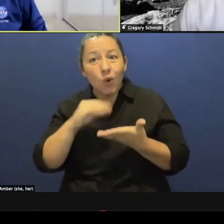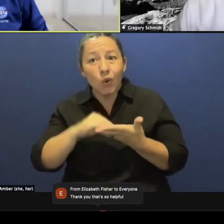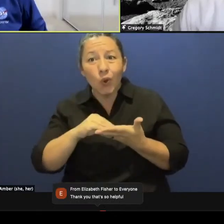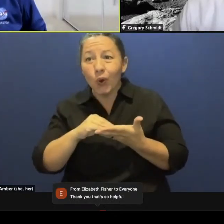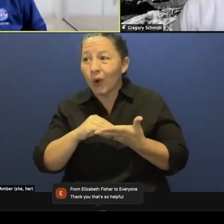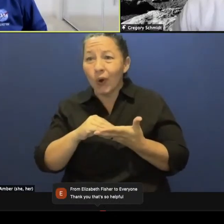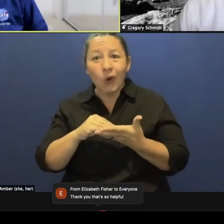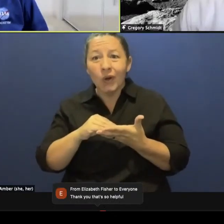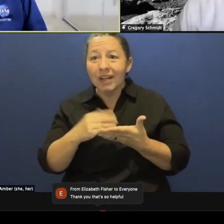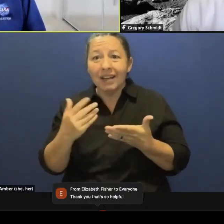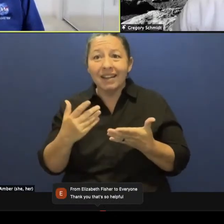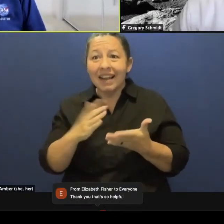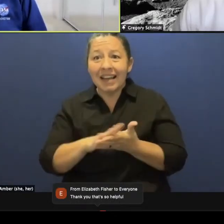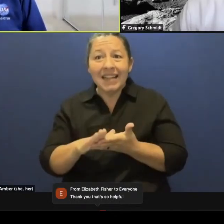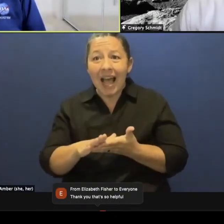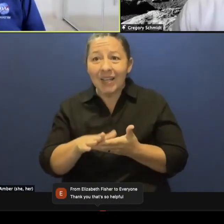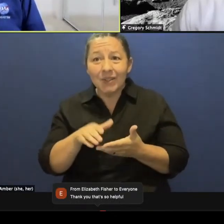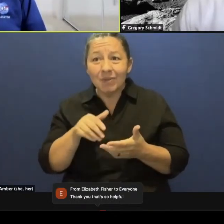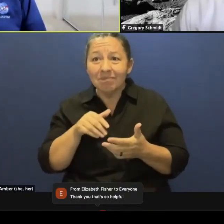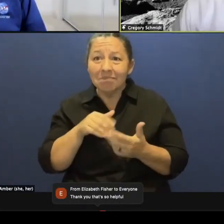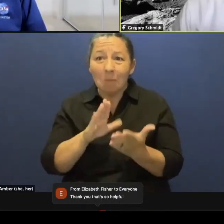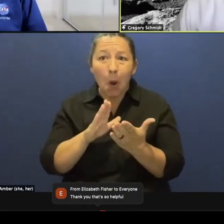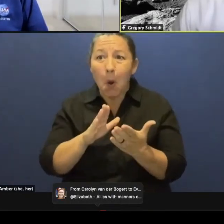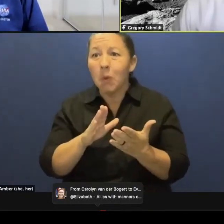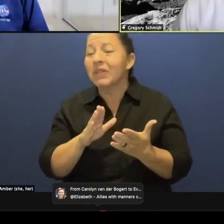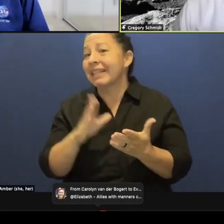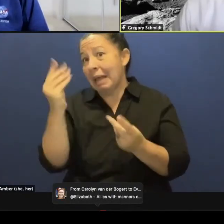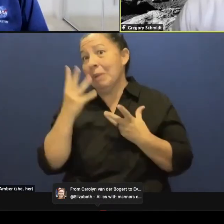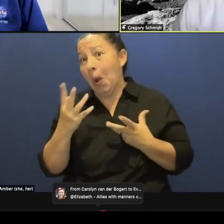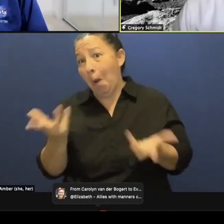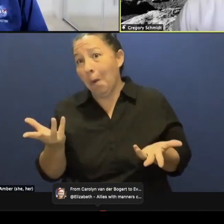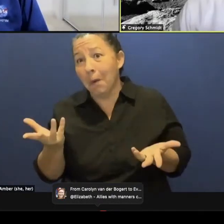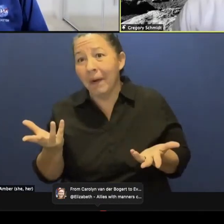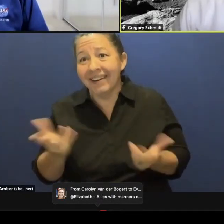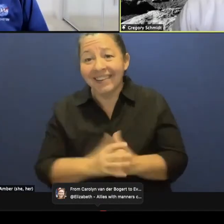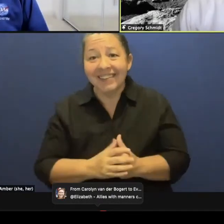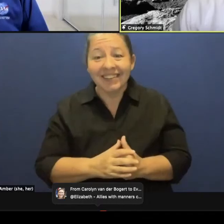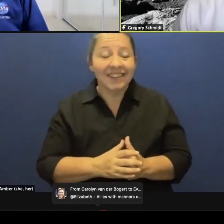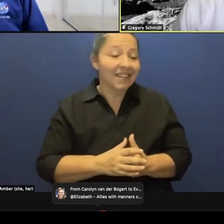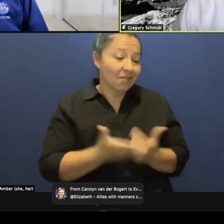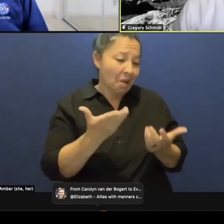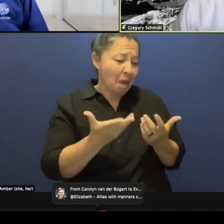this, please let me know. I might like to add to